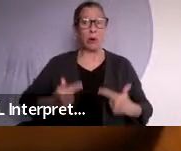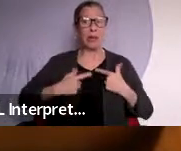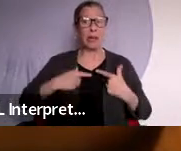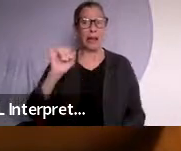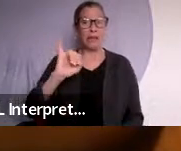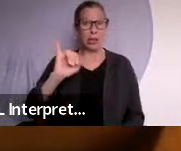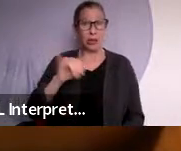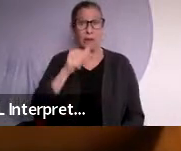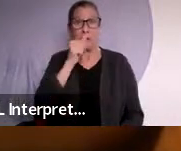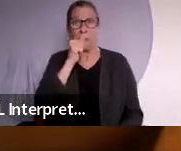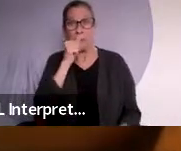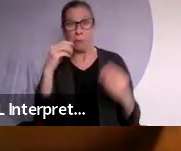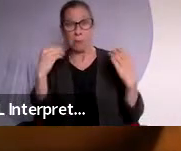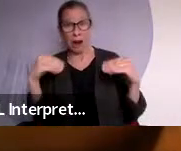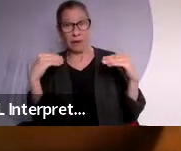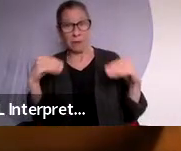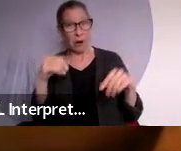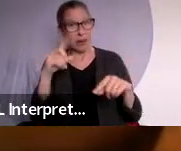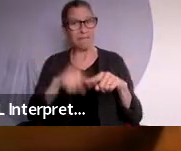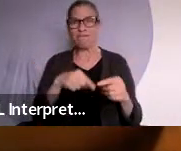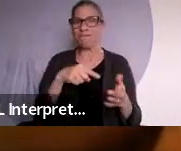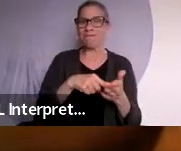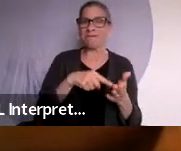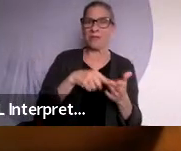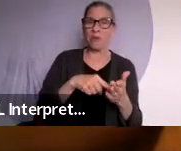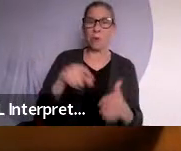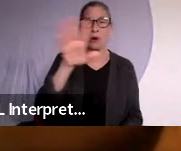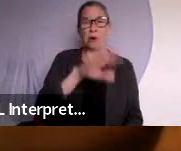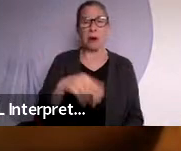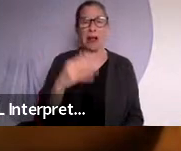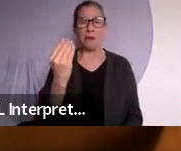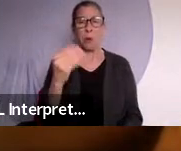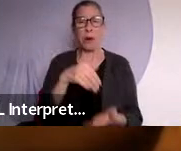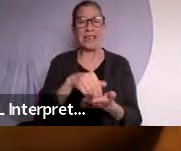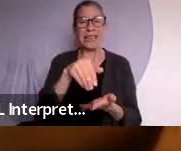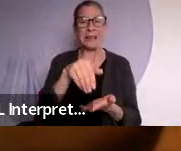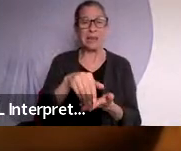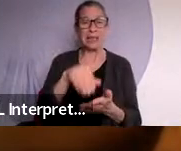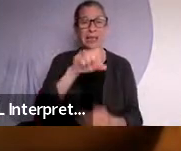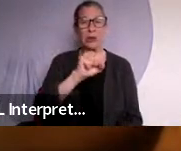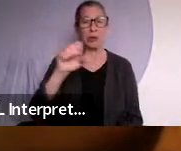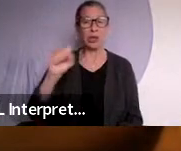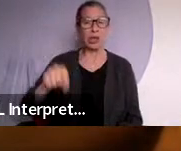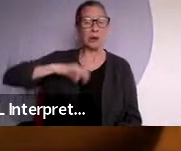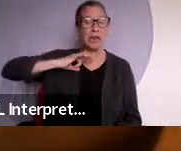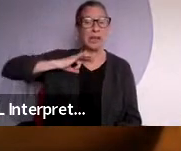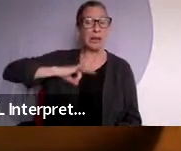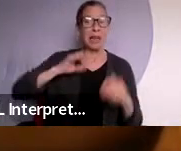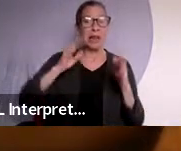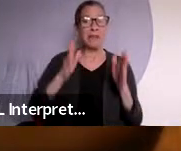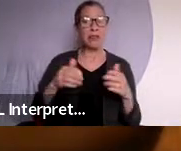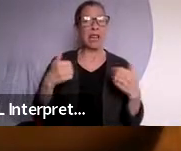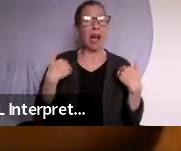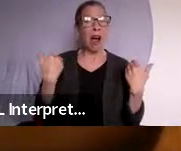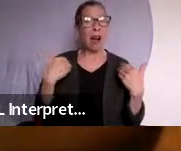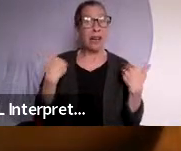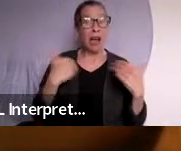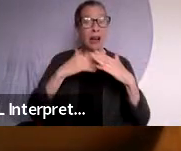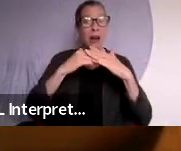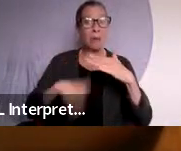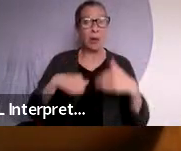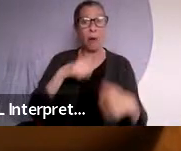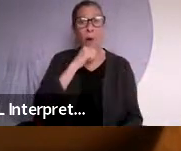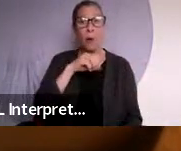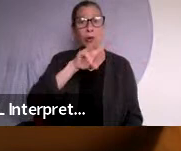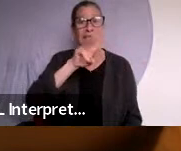the private market. Nearly 14 million Social Security beneficiaries are younger than